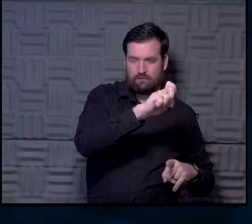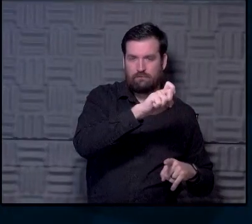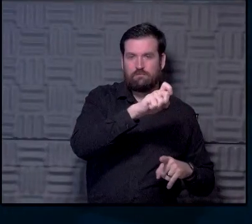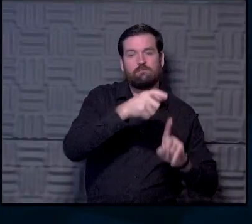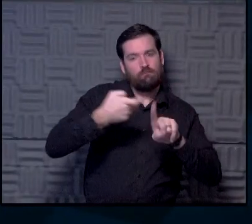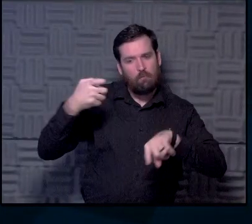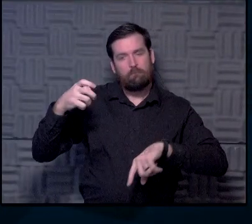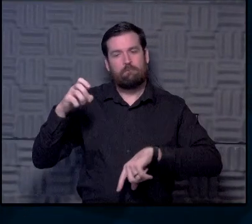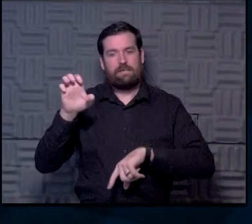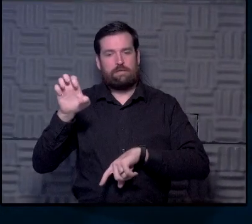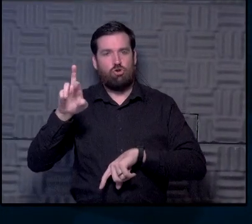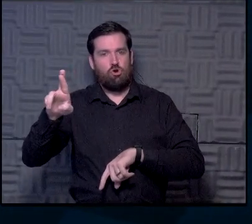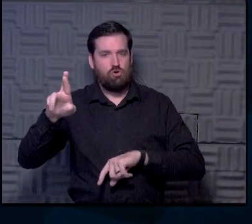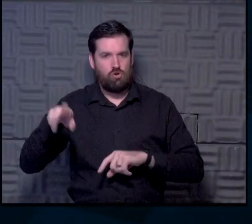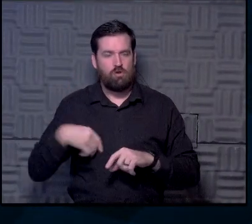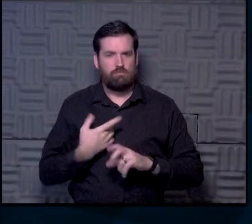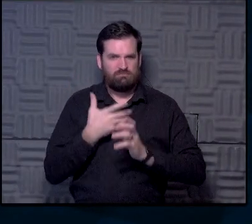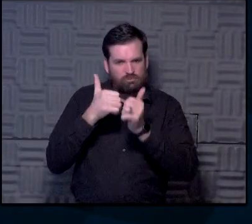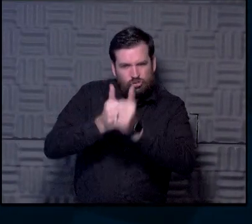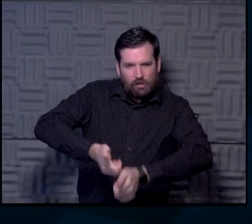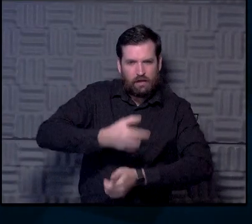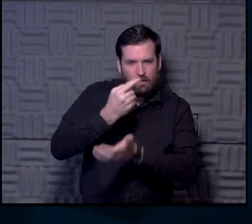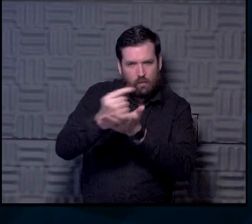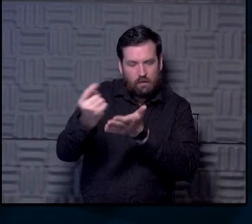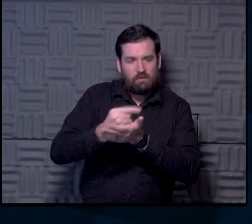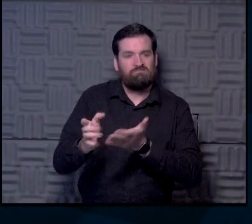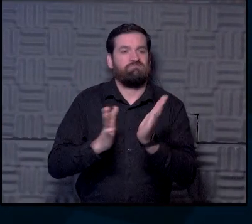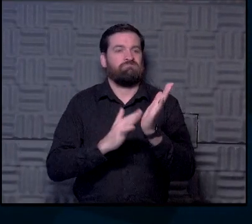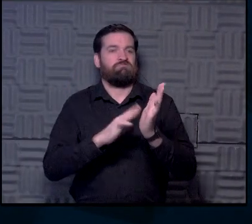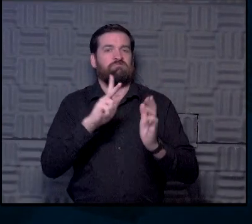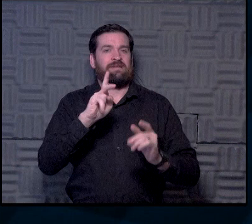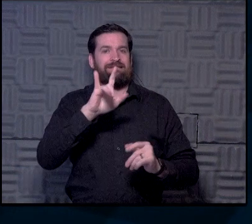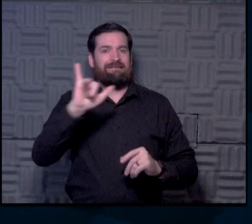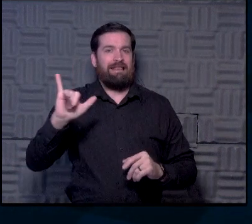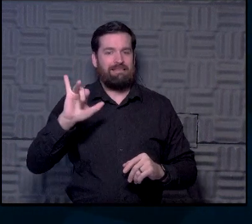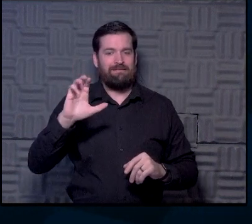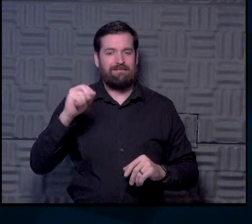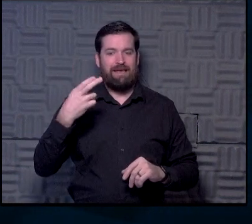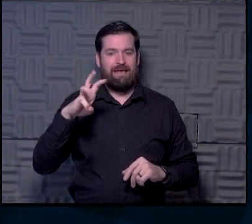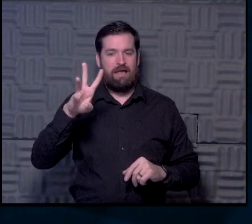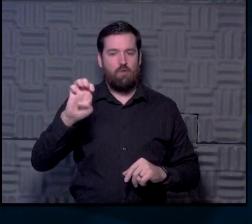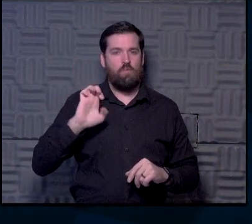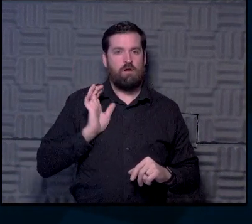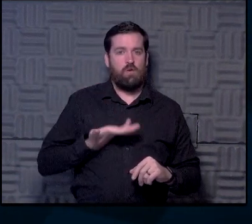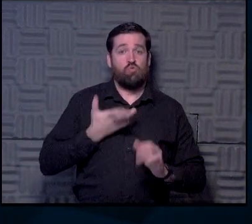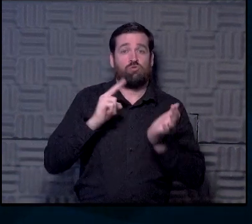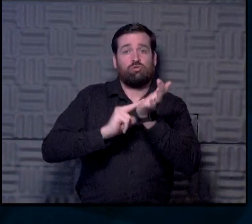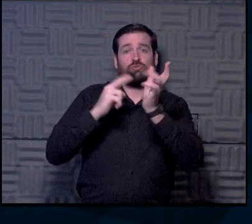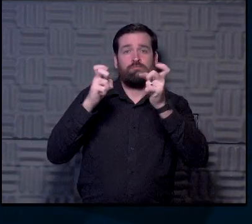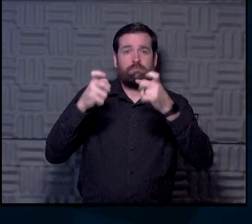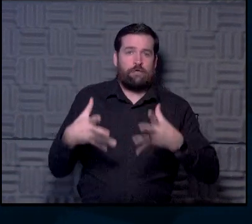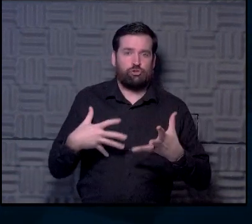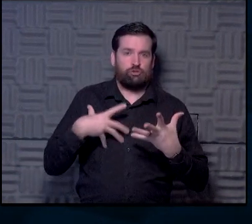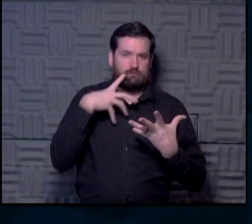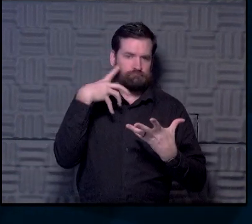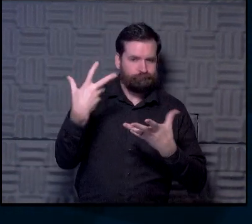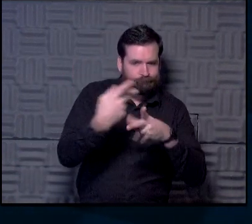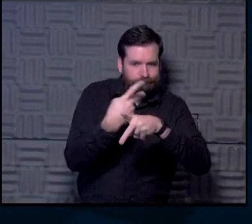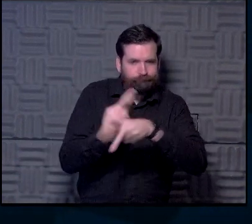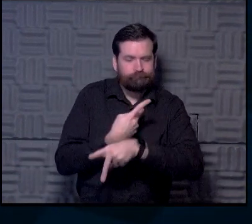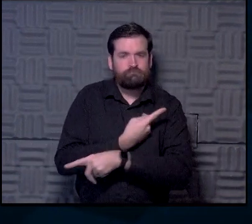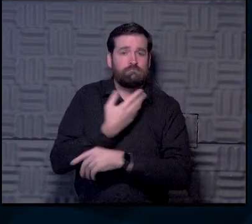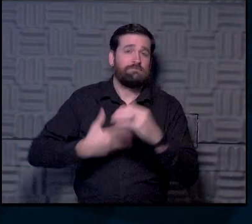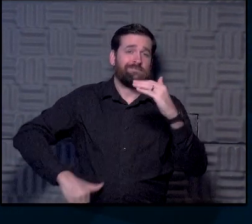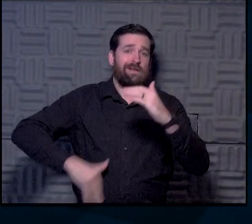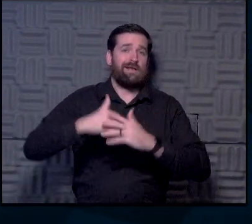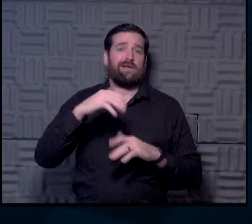emergency department. We've been tracking that week by week. A shout goes out to Kelly Howe, our nurse manager, for compiling these. We reached basically a high of